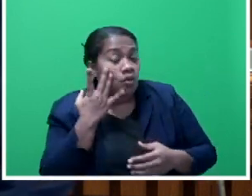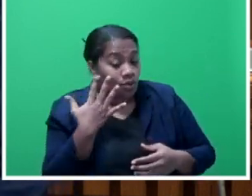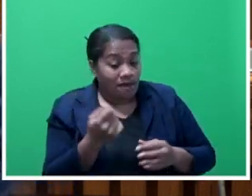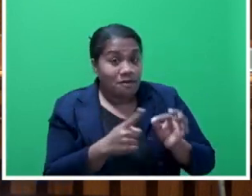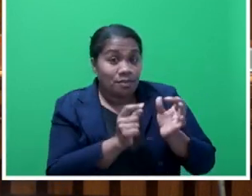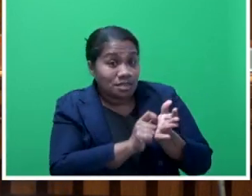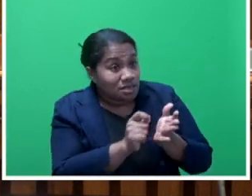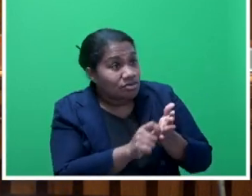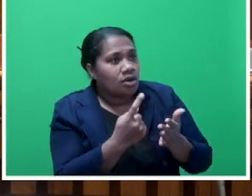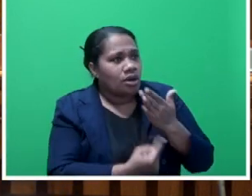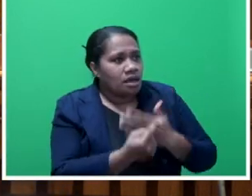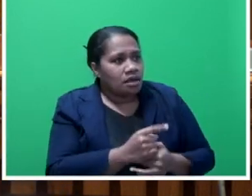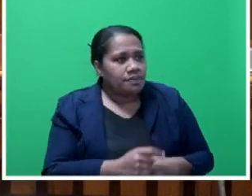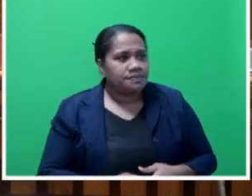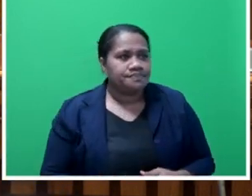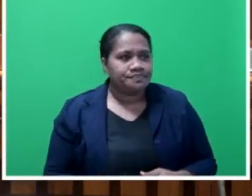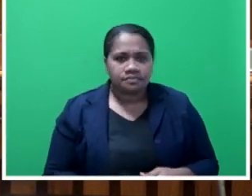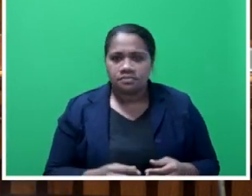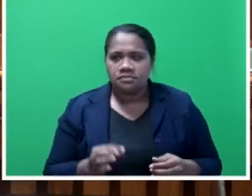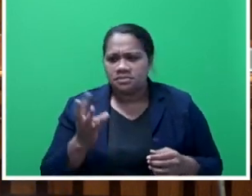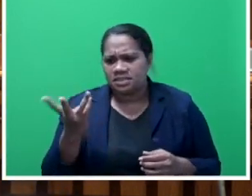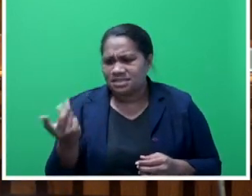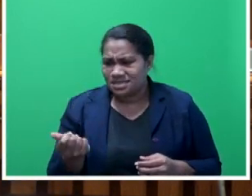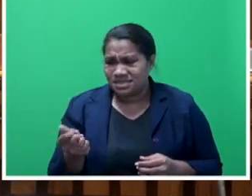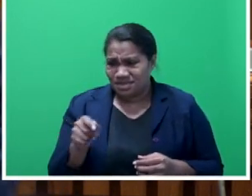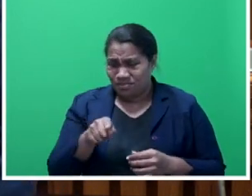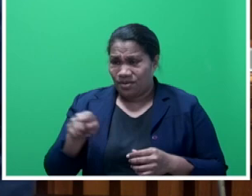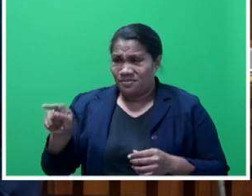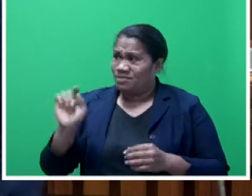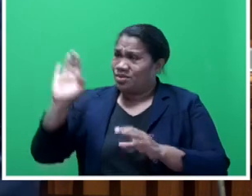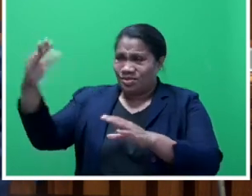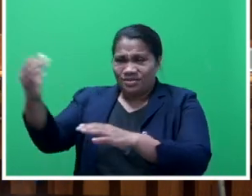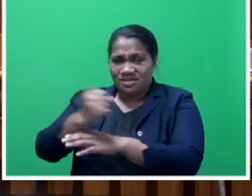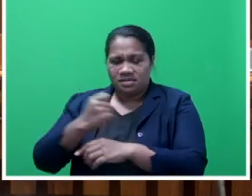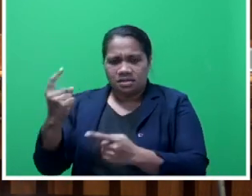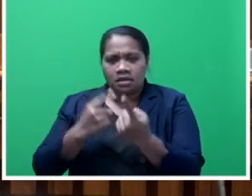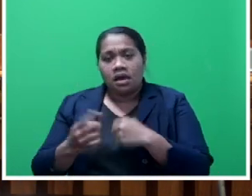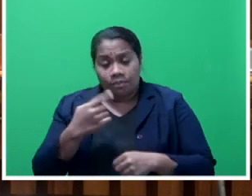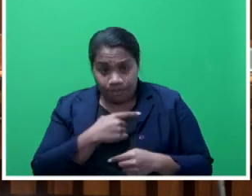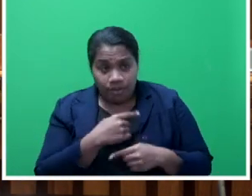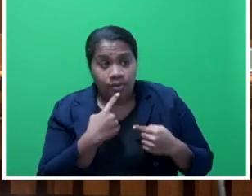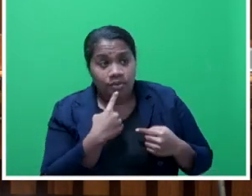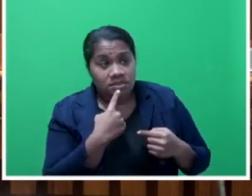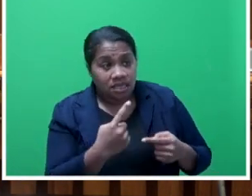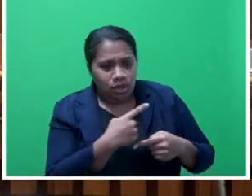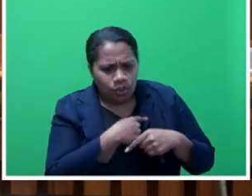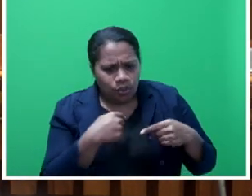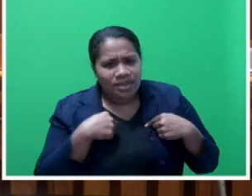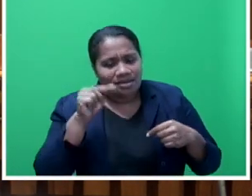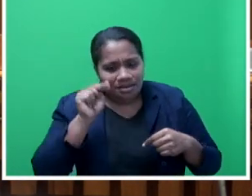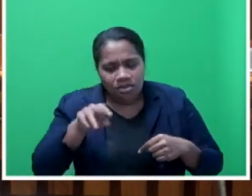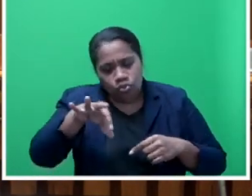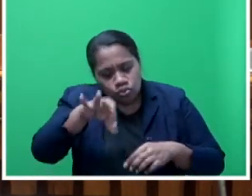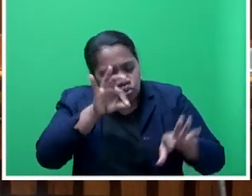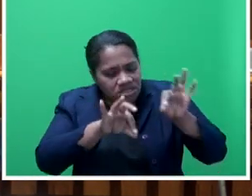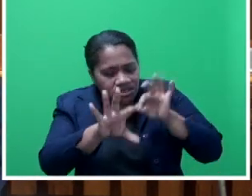they objected to the permanent secretaries, some of them being expatriates. We said that it will peter out. We need to appoint the right